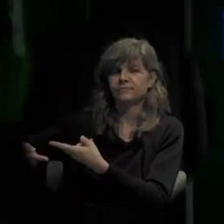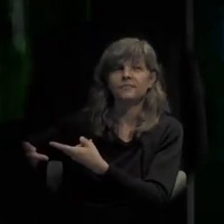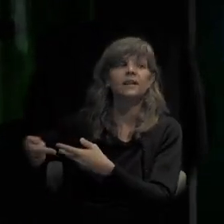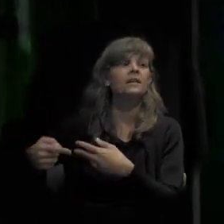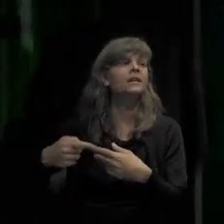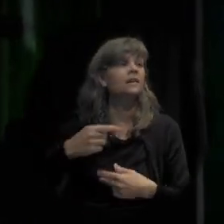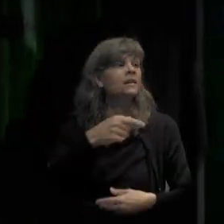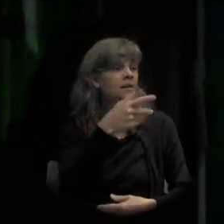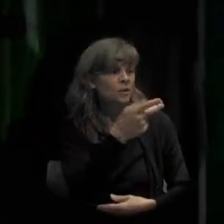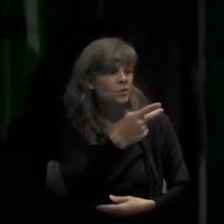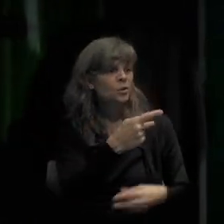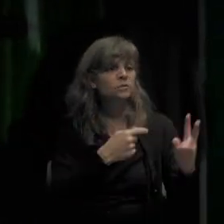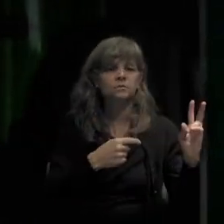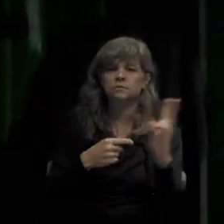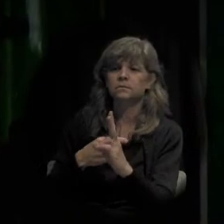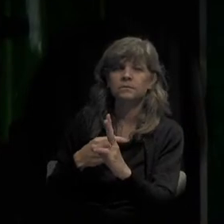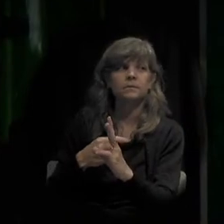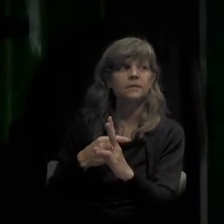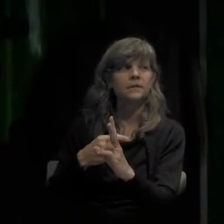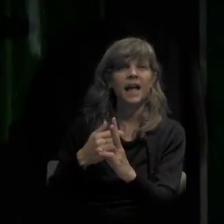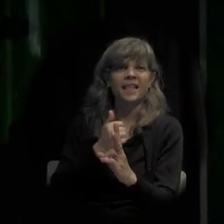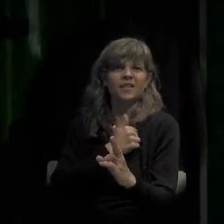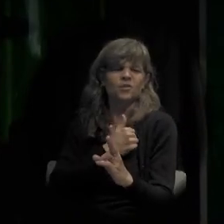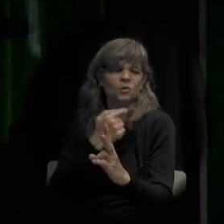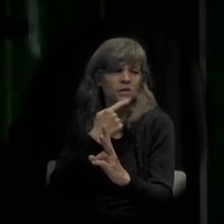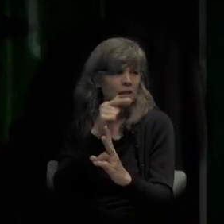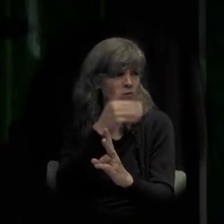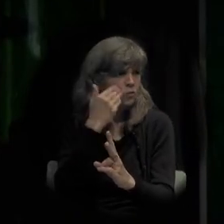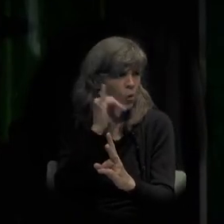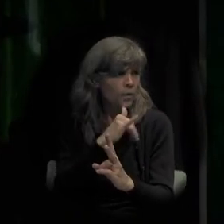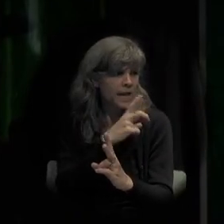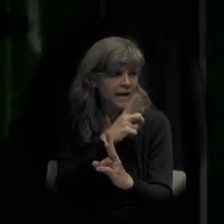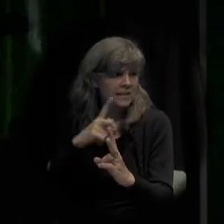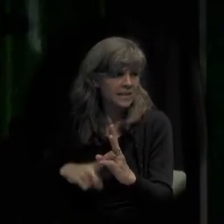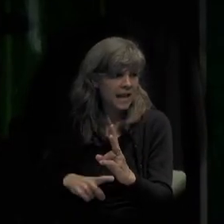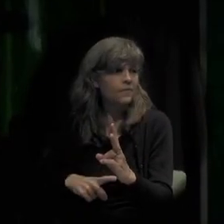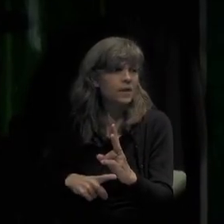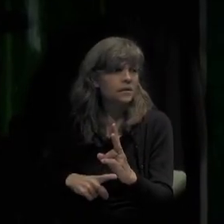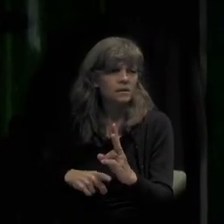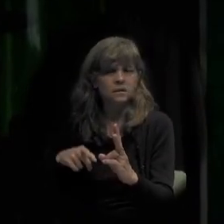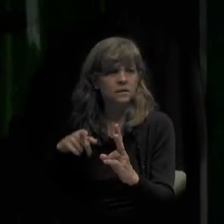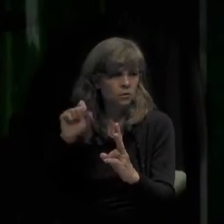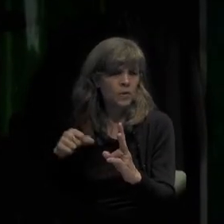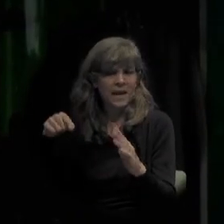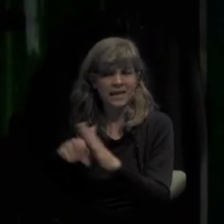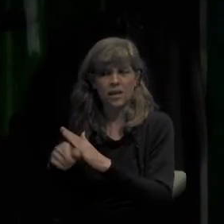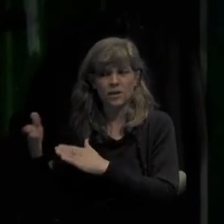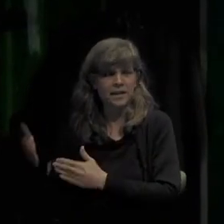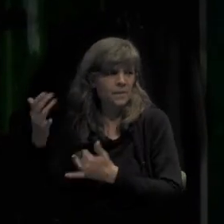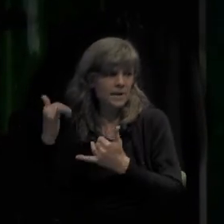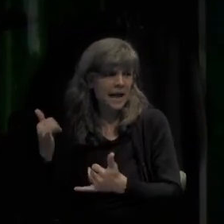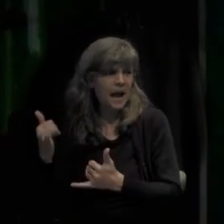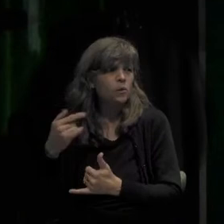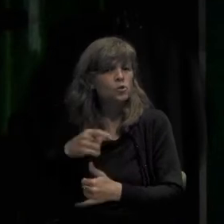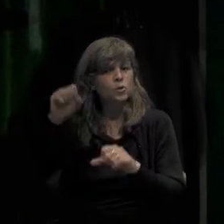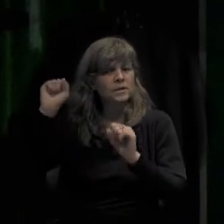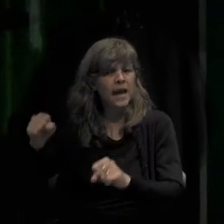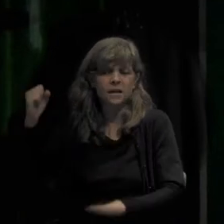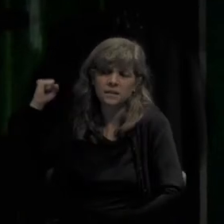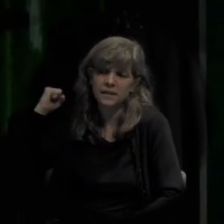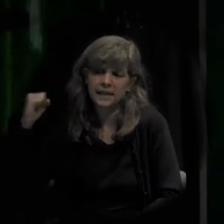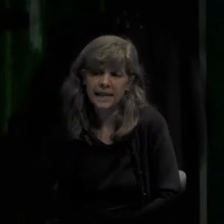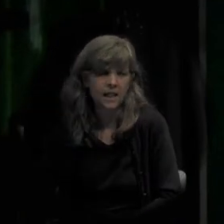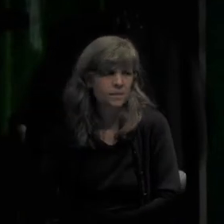David, God has given your enemy into your hand this day. Now please, let me pin him to the earth with one stroke of the spear, and I won't